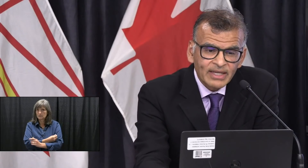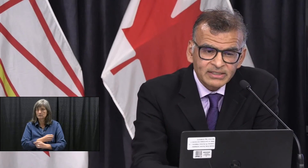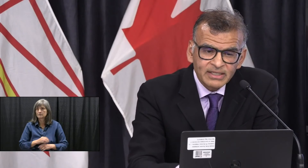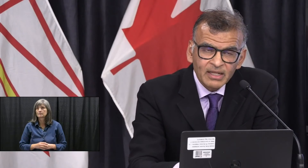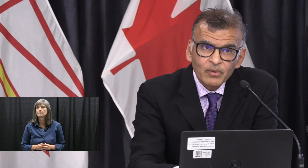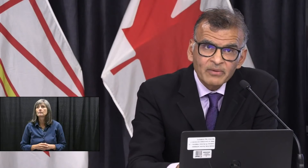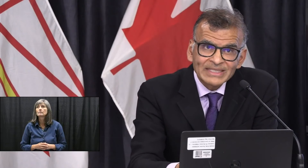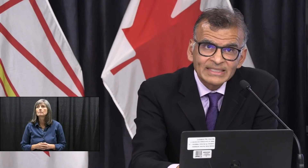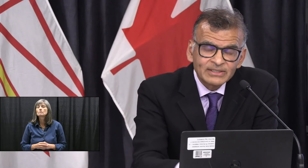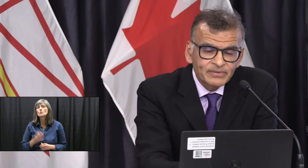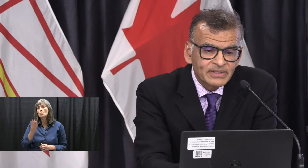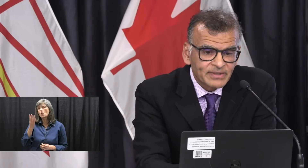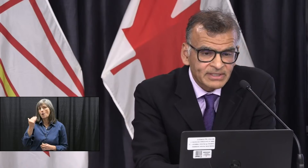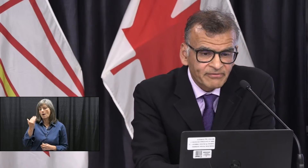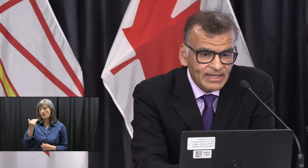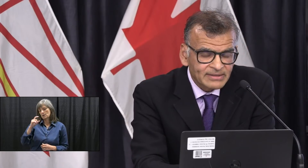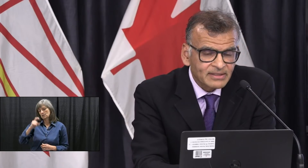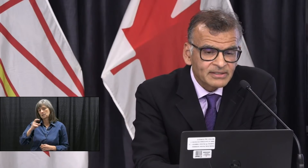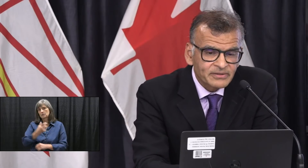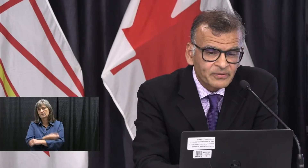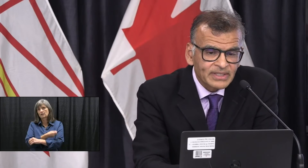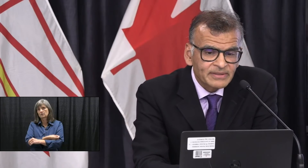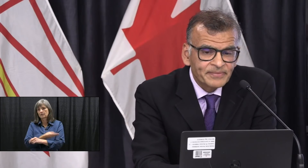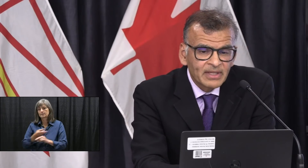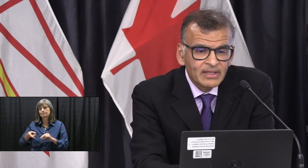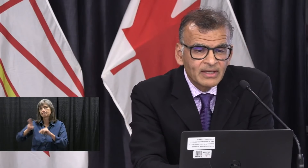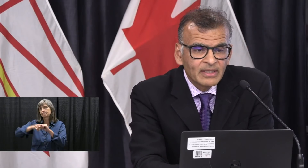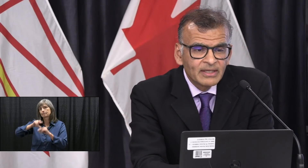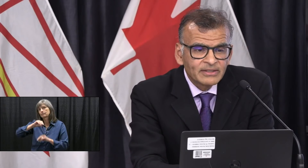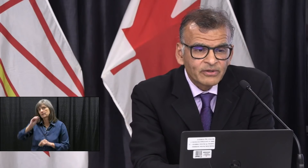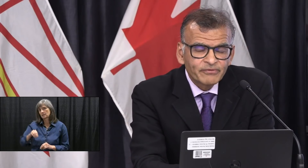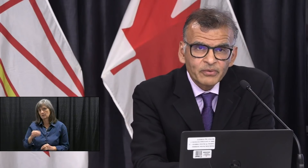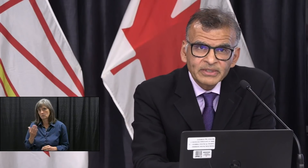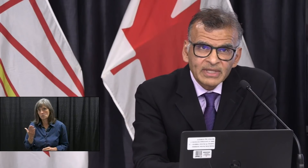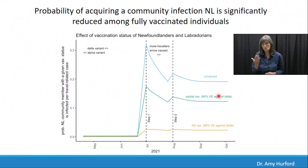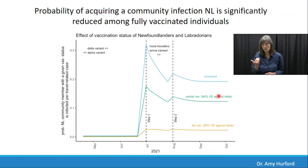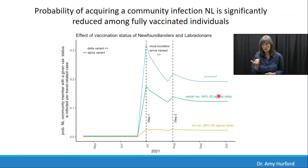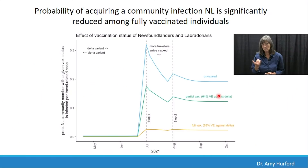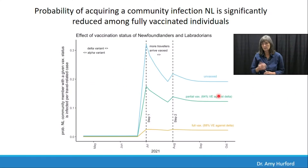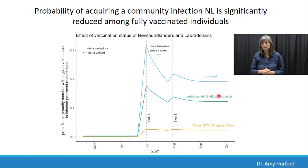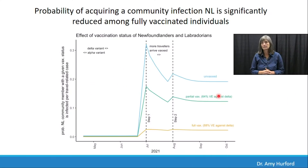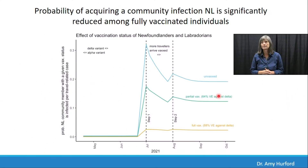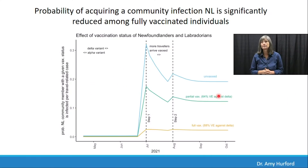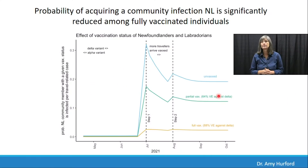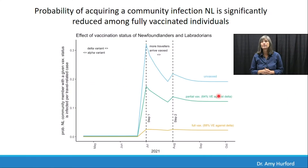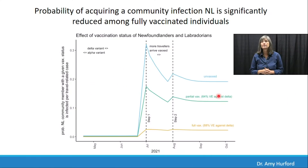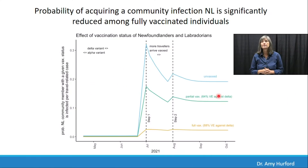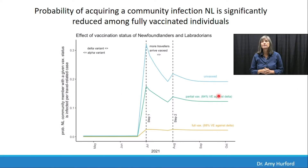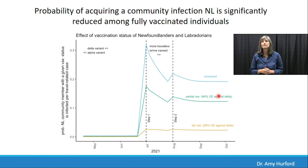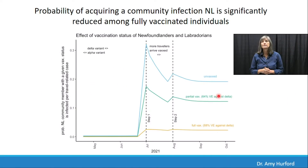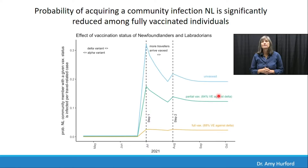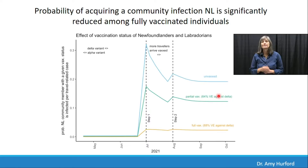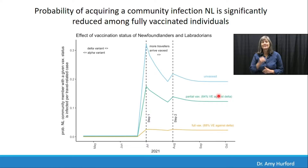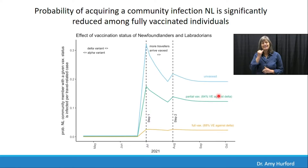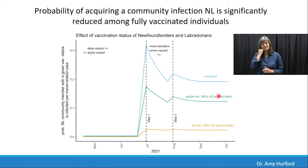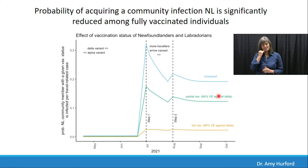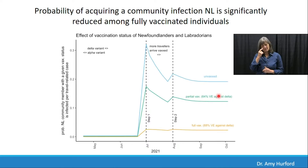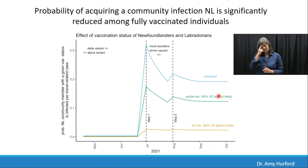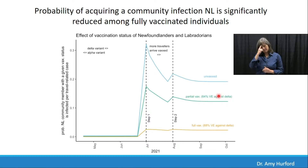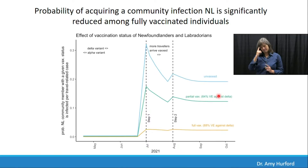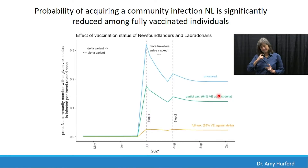presentation is the rationale why we need to increase our vaccination rate. So if you were to ask, what's the probability of me